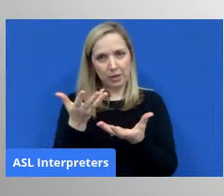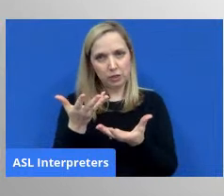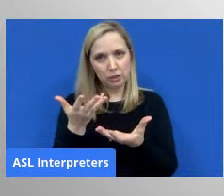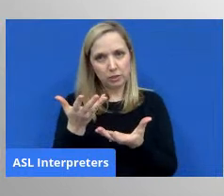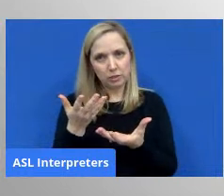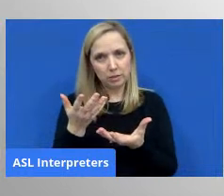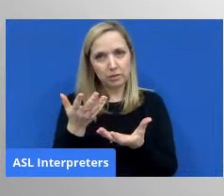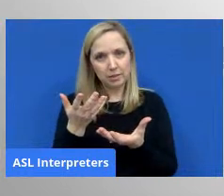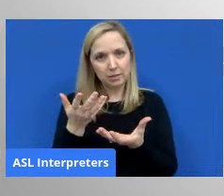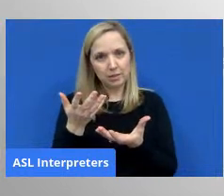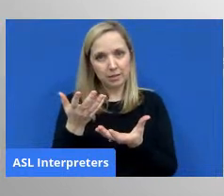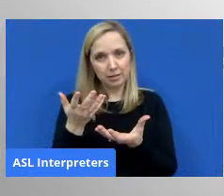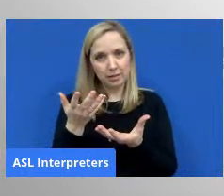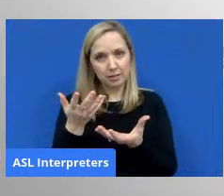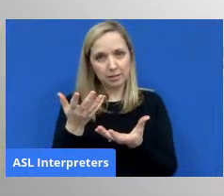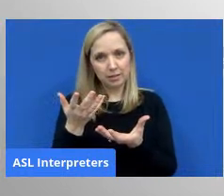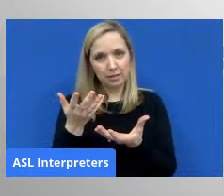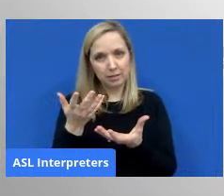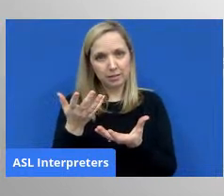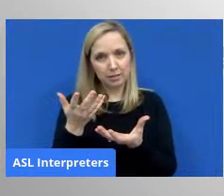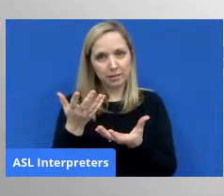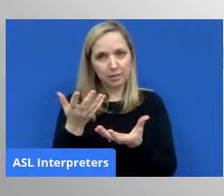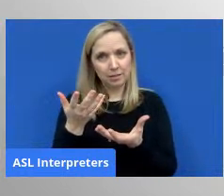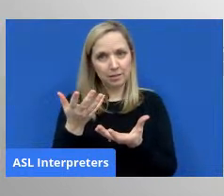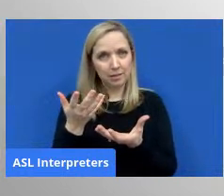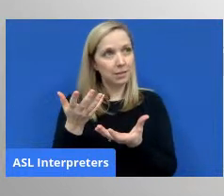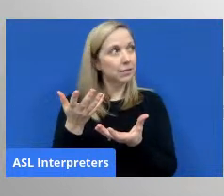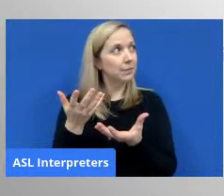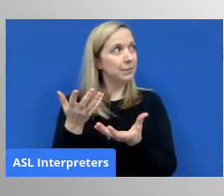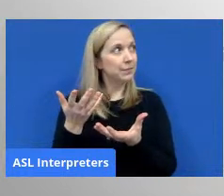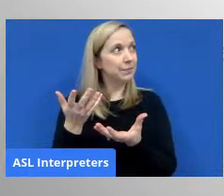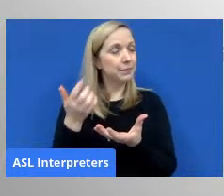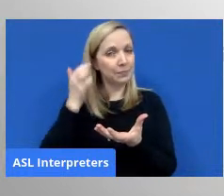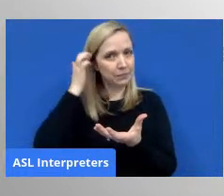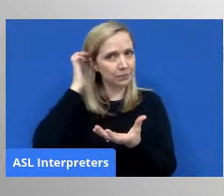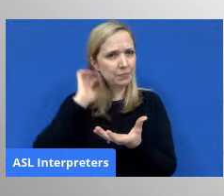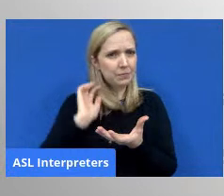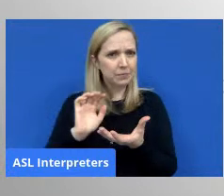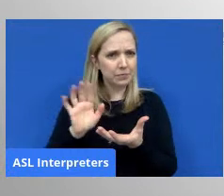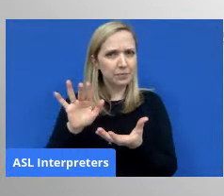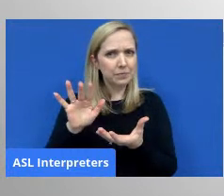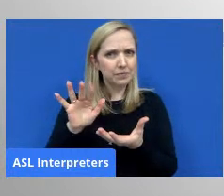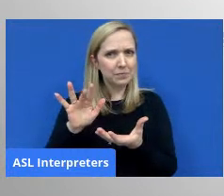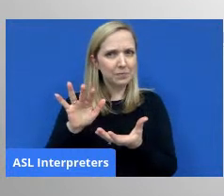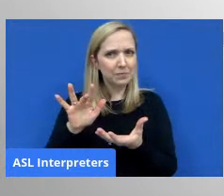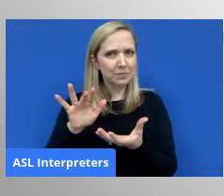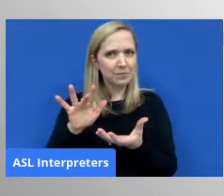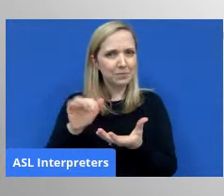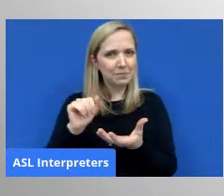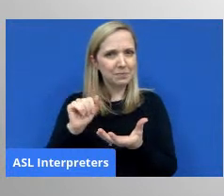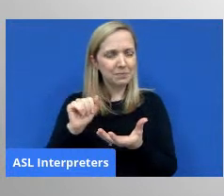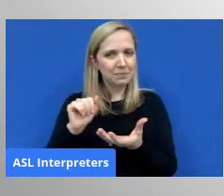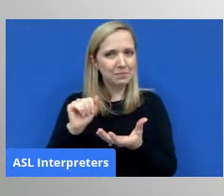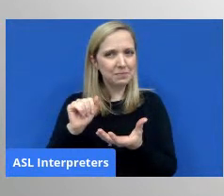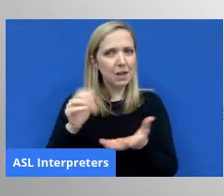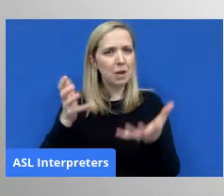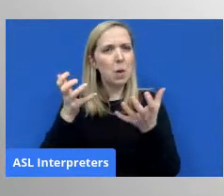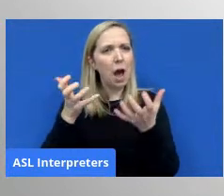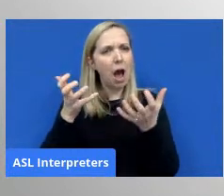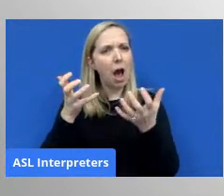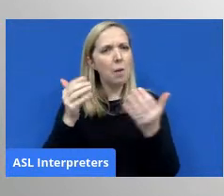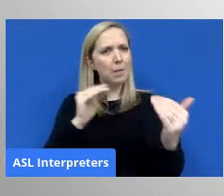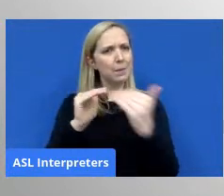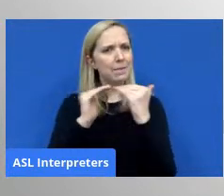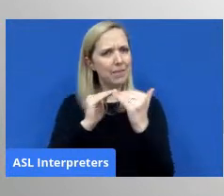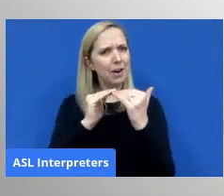okay? Okay, I hear you. All right, so Okay. I just want to, I would just like for it to be fair for the little people,